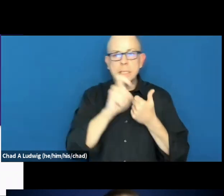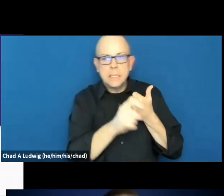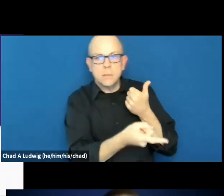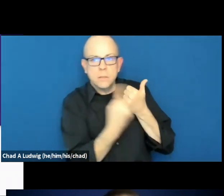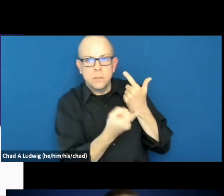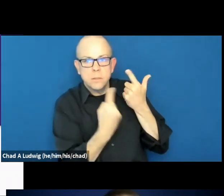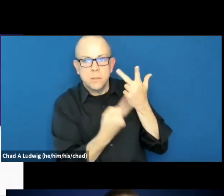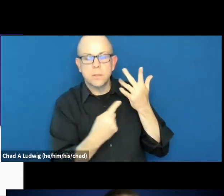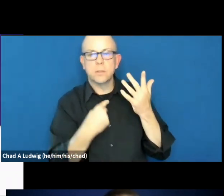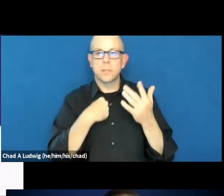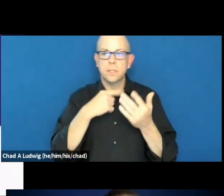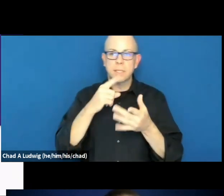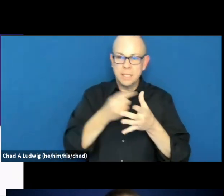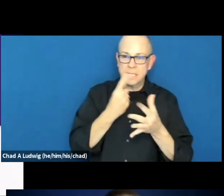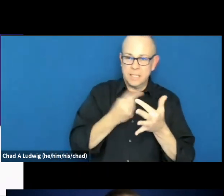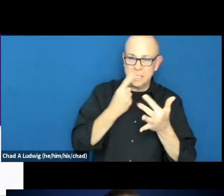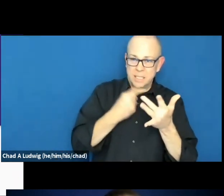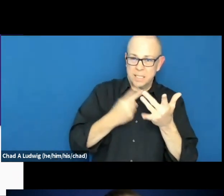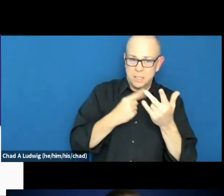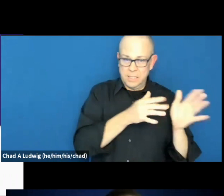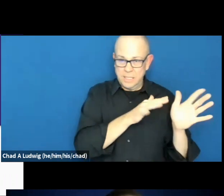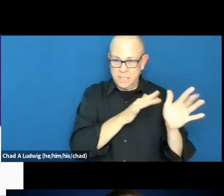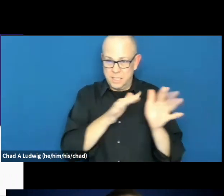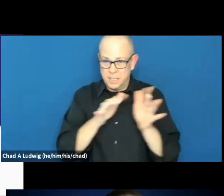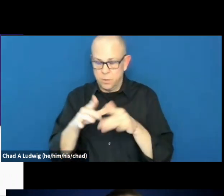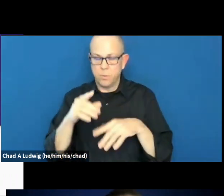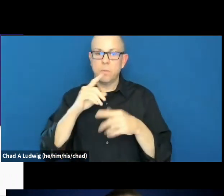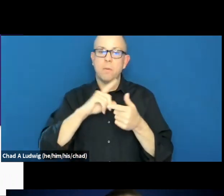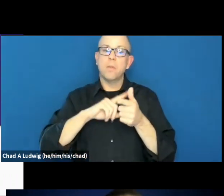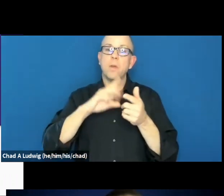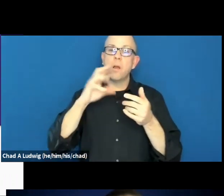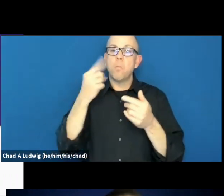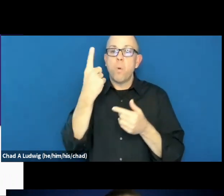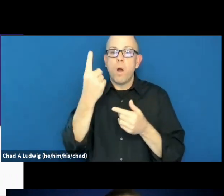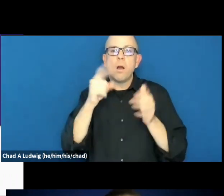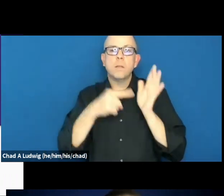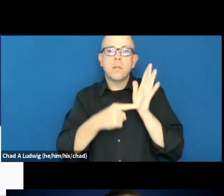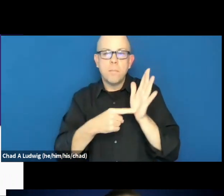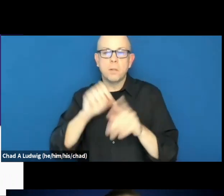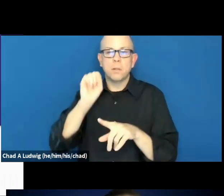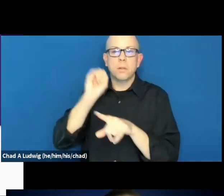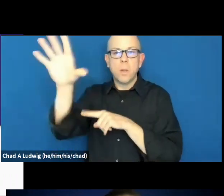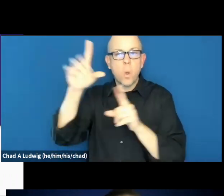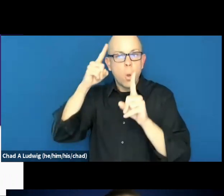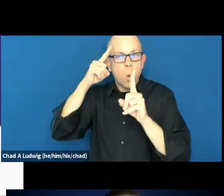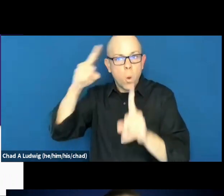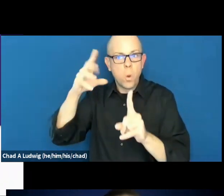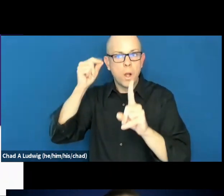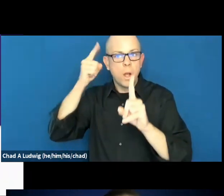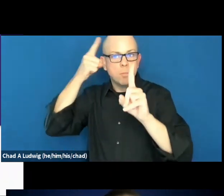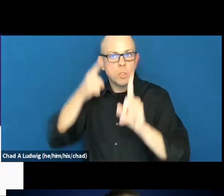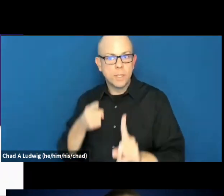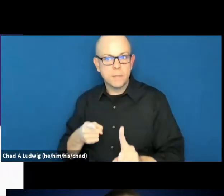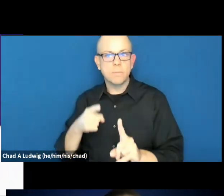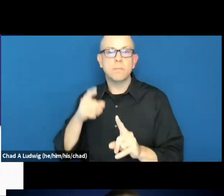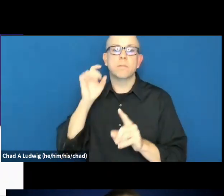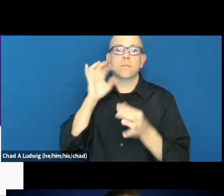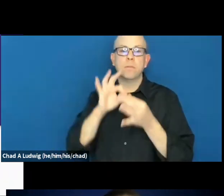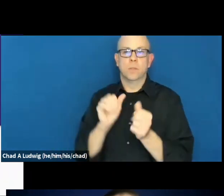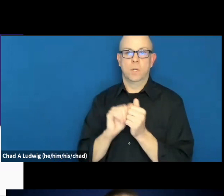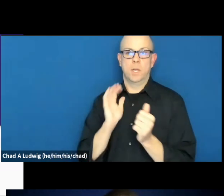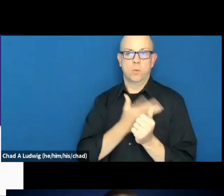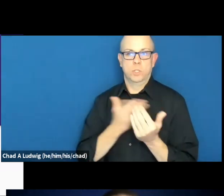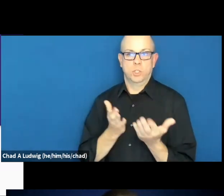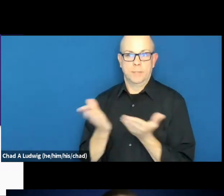for receiving the money. And they require me to do different things as I go throughout the process. So for one example is I had to